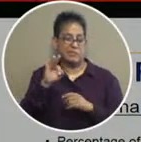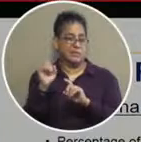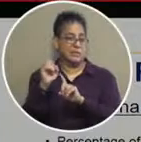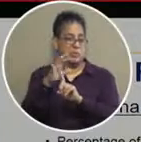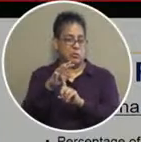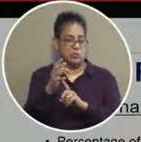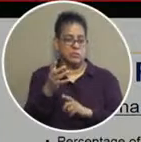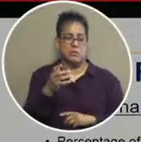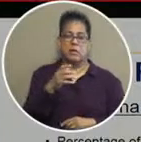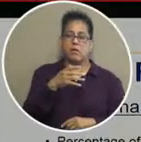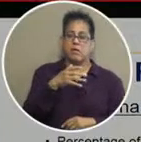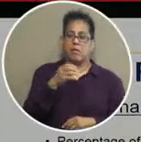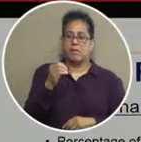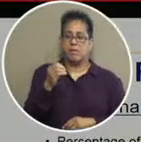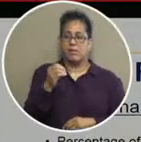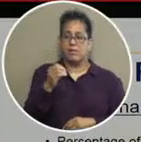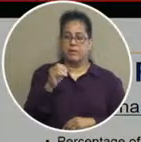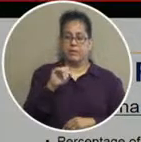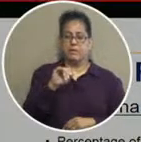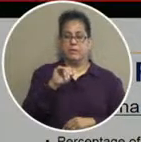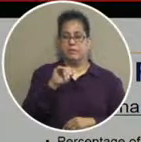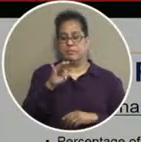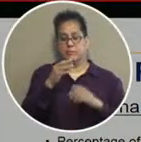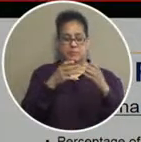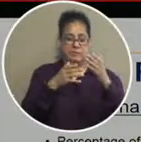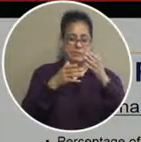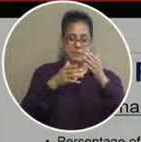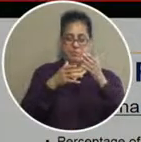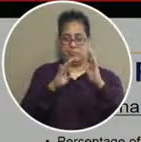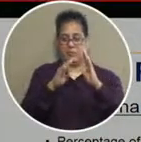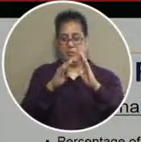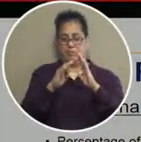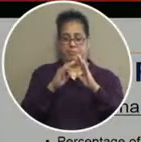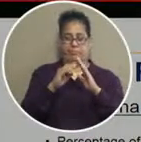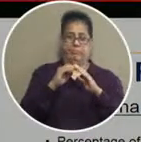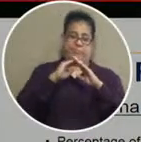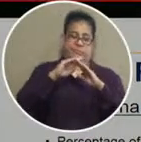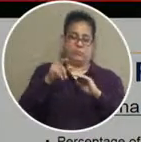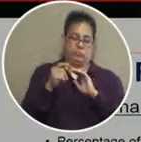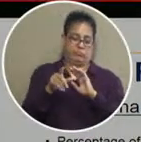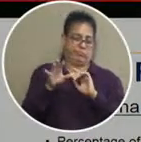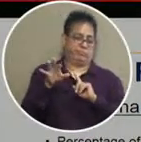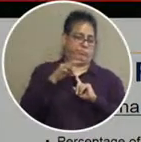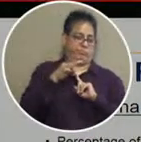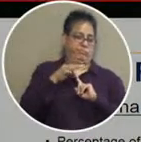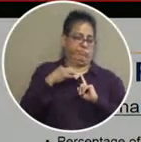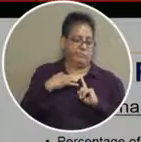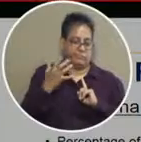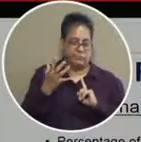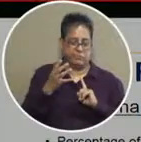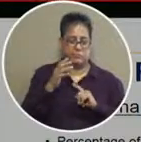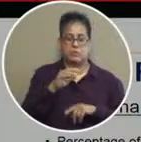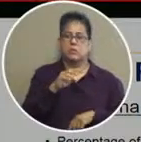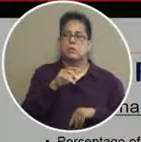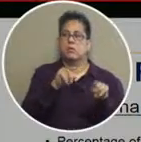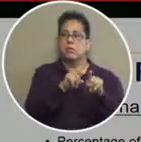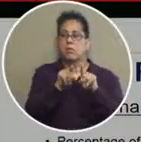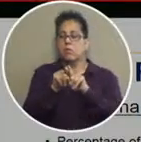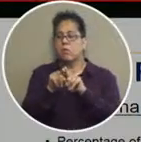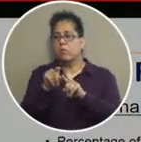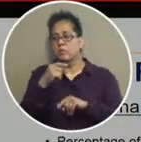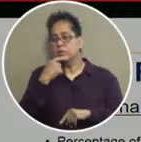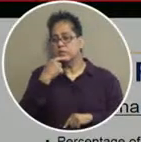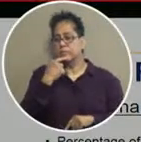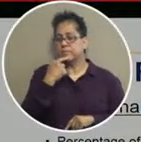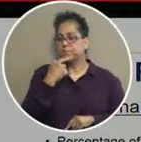exposed. And if, God forbid, you contract COVID-19. I want to also point